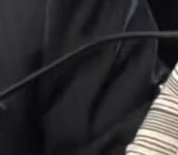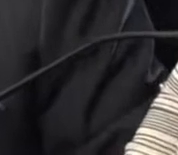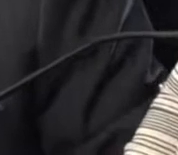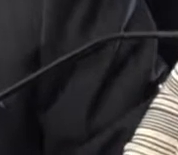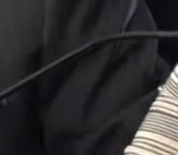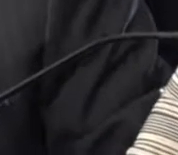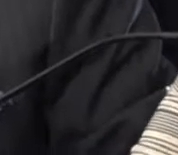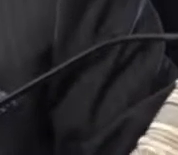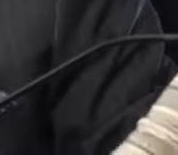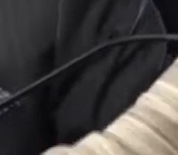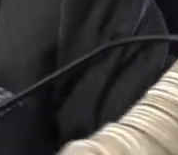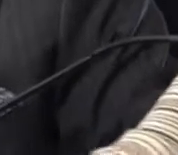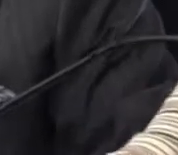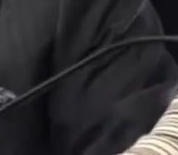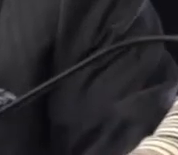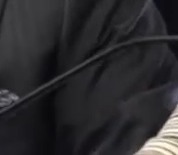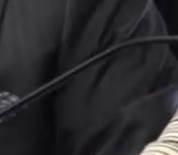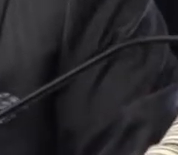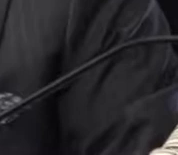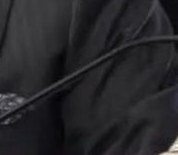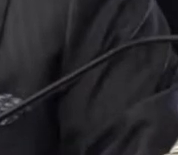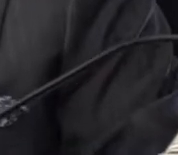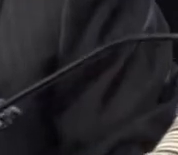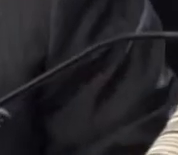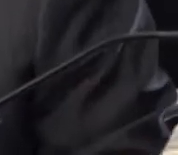Let's start this.